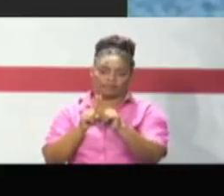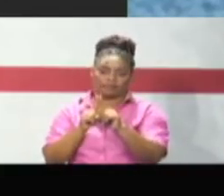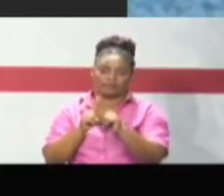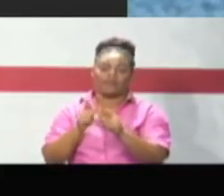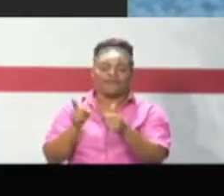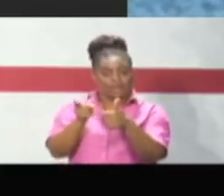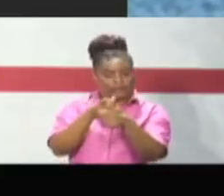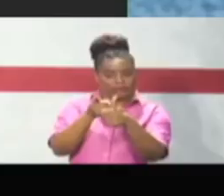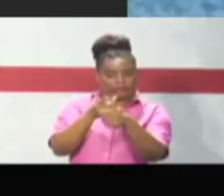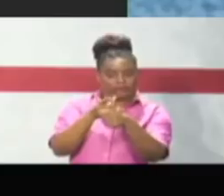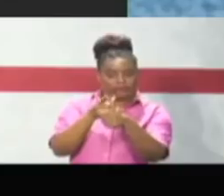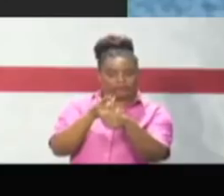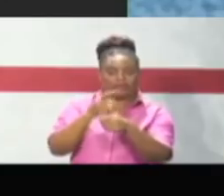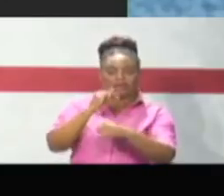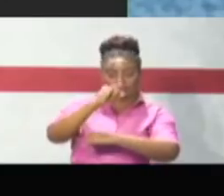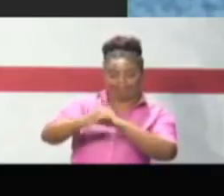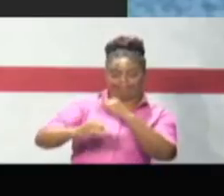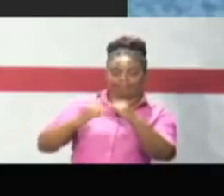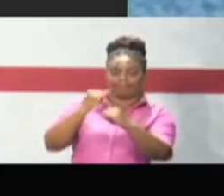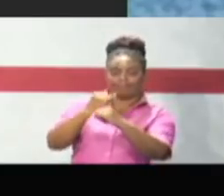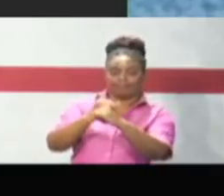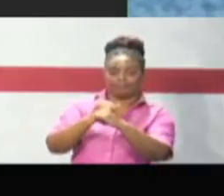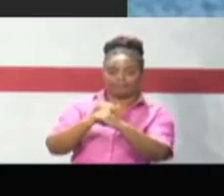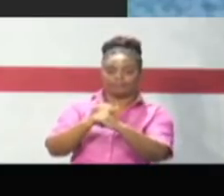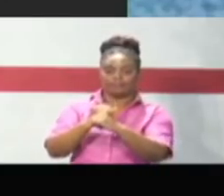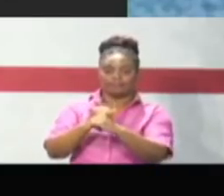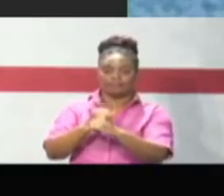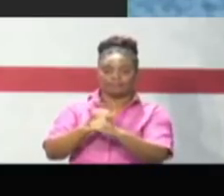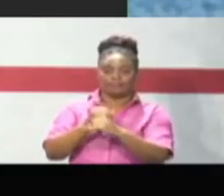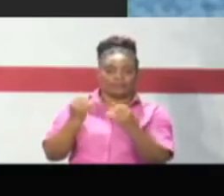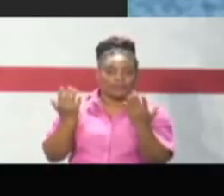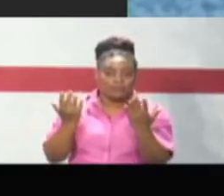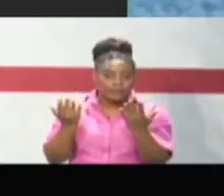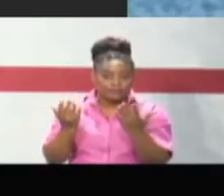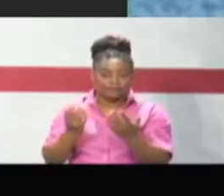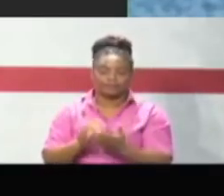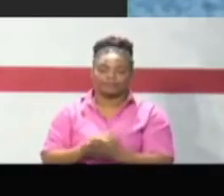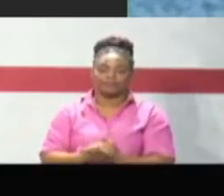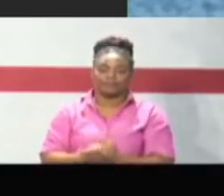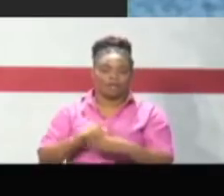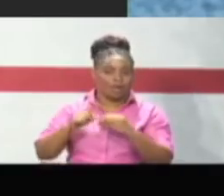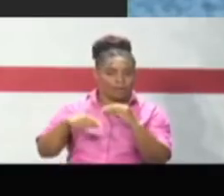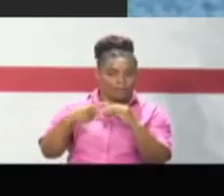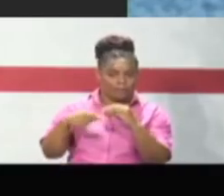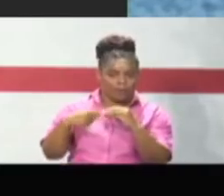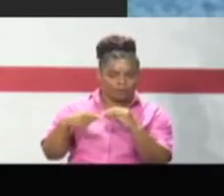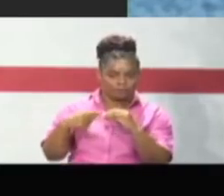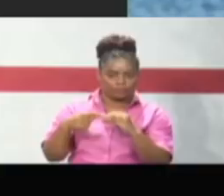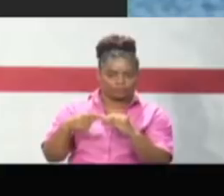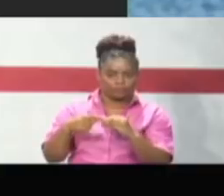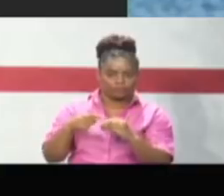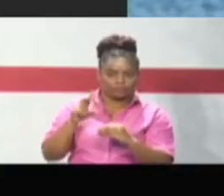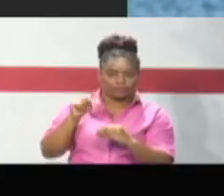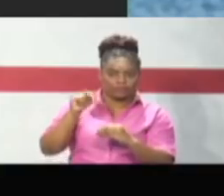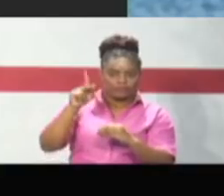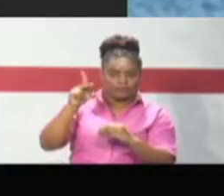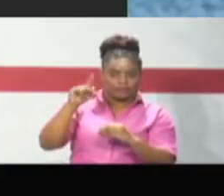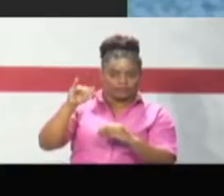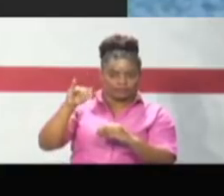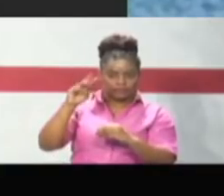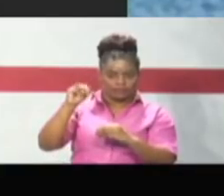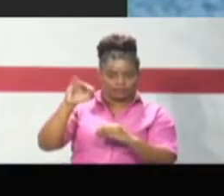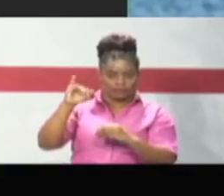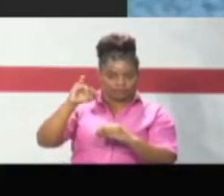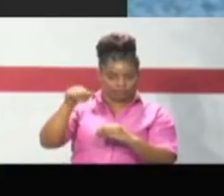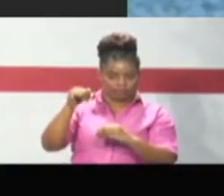international criticism and speculation surrounding a tweeted claim by Nicki Minaj, we're asking directly today,